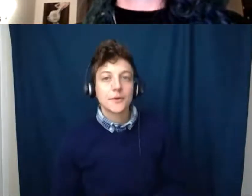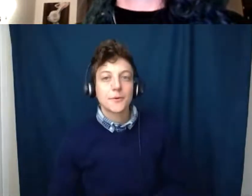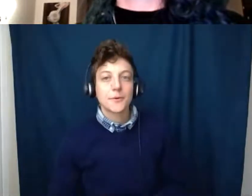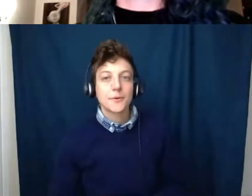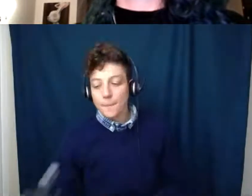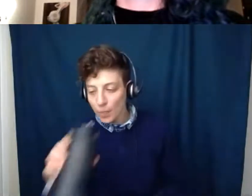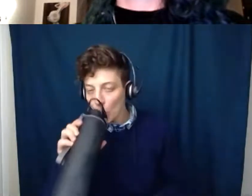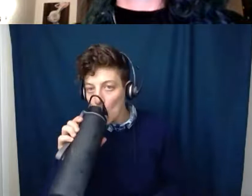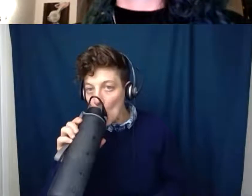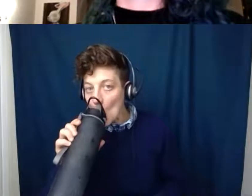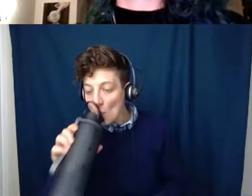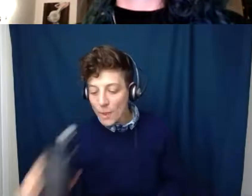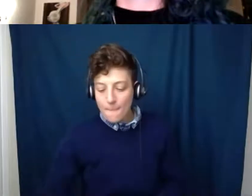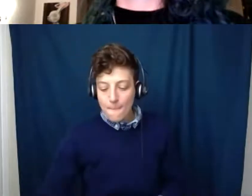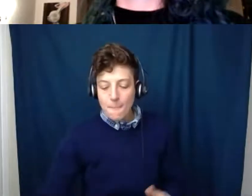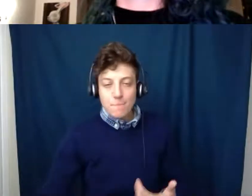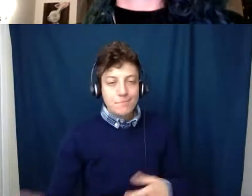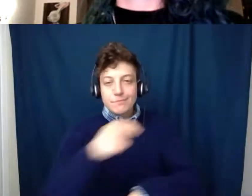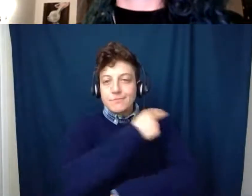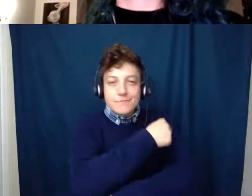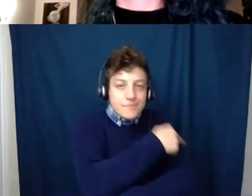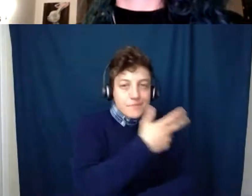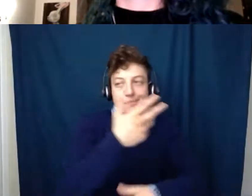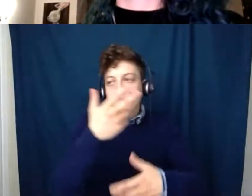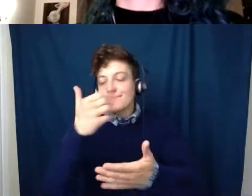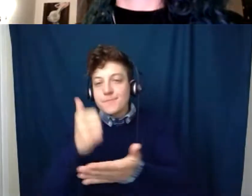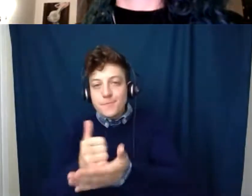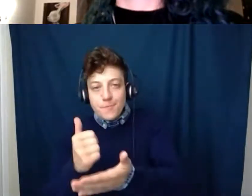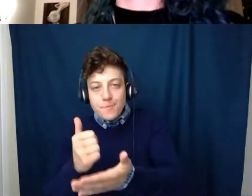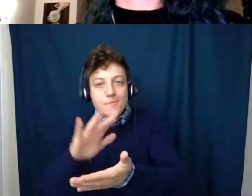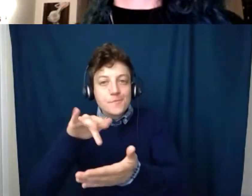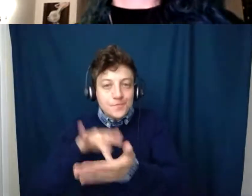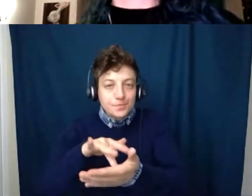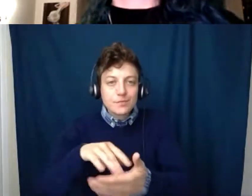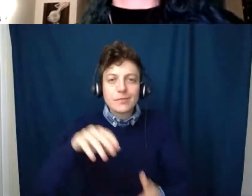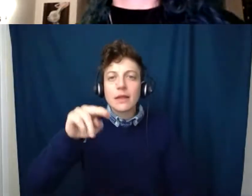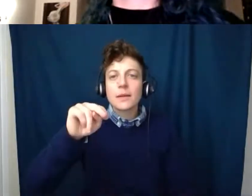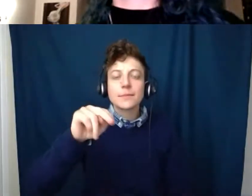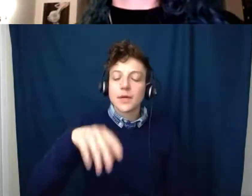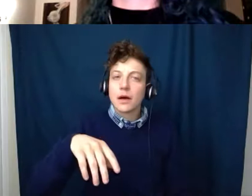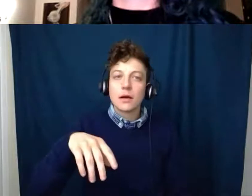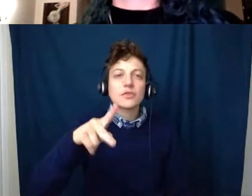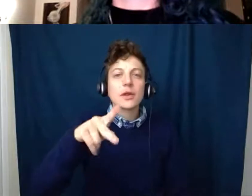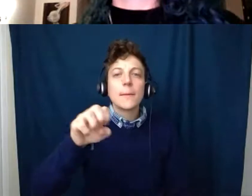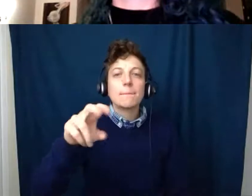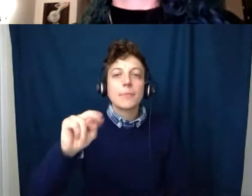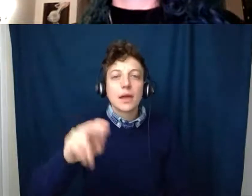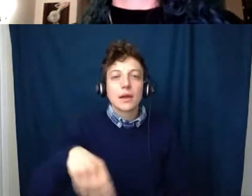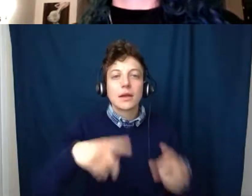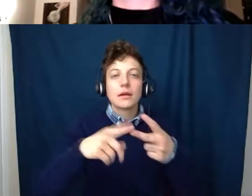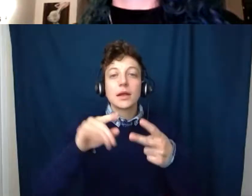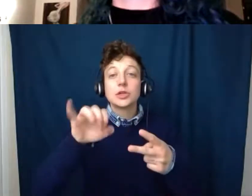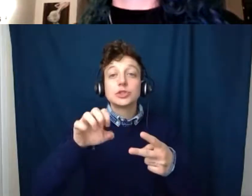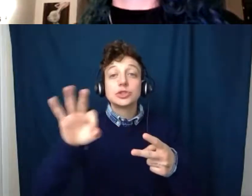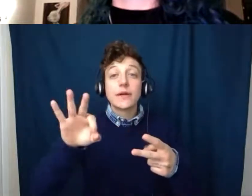hospitals and health centers like Penn and Jeff. They have, solid access to